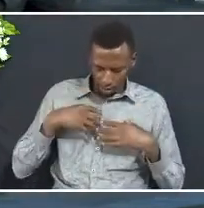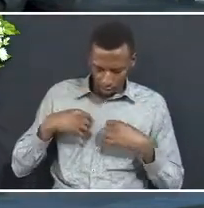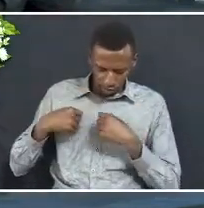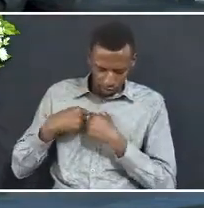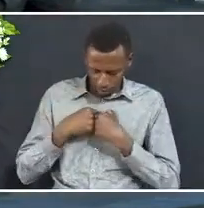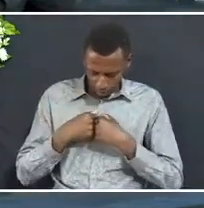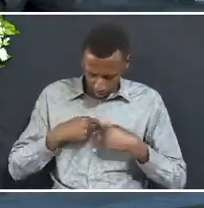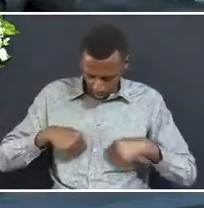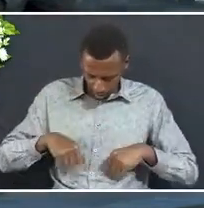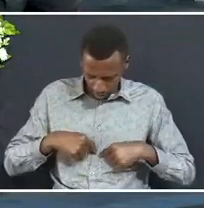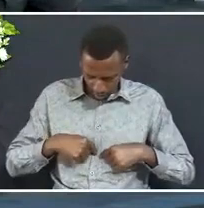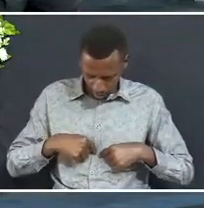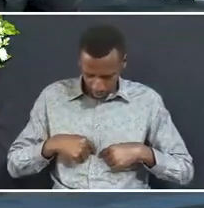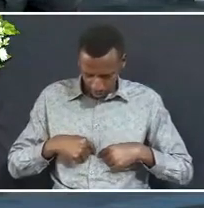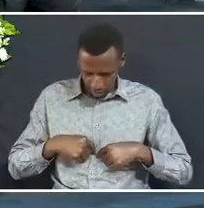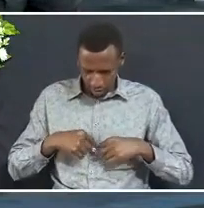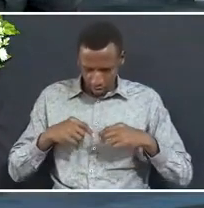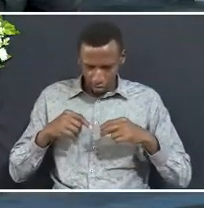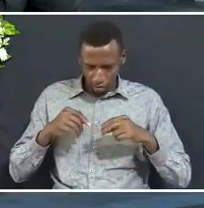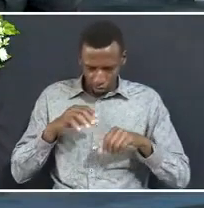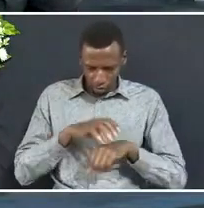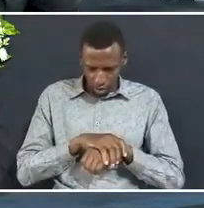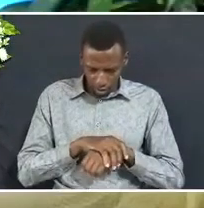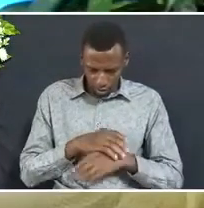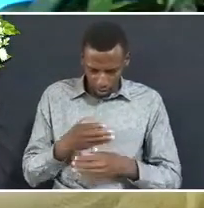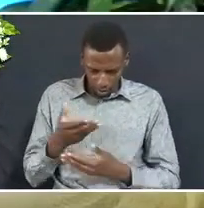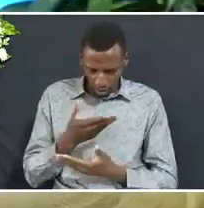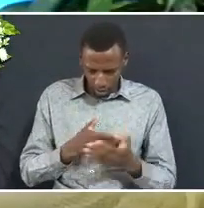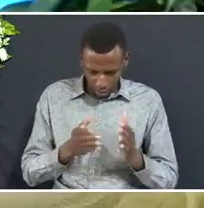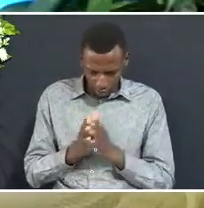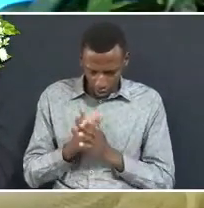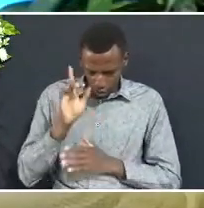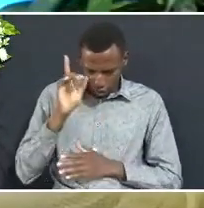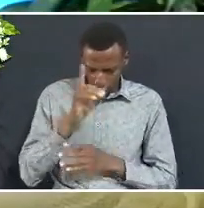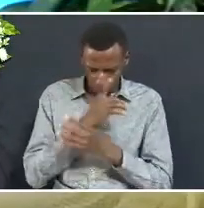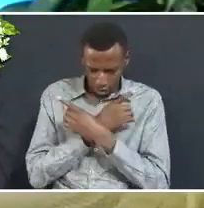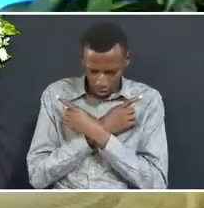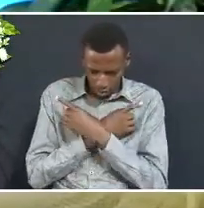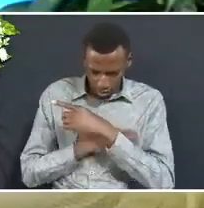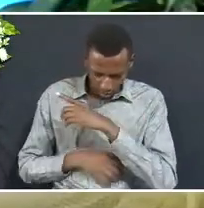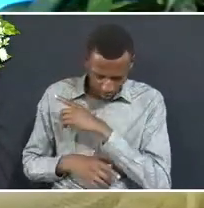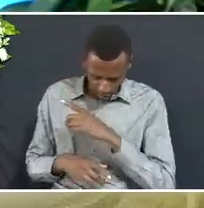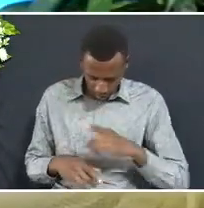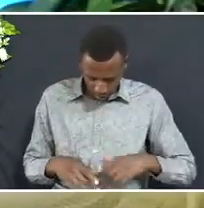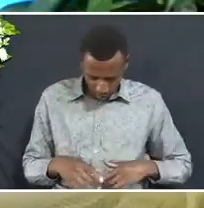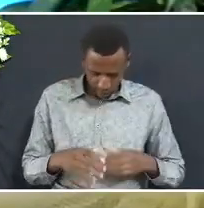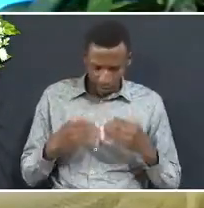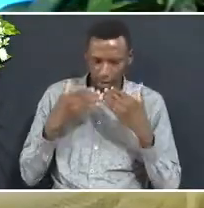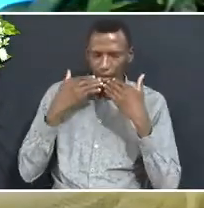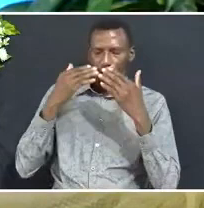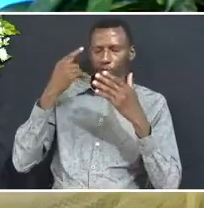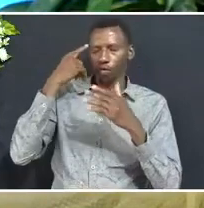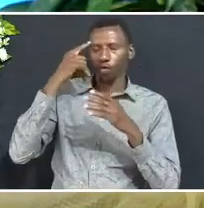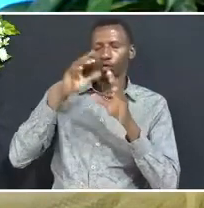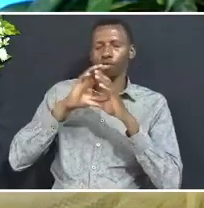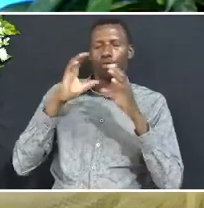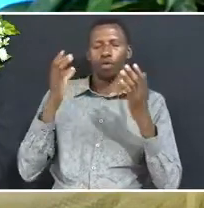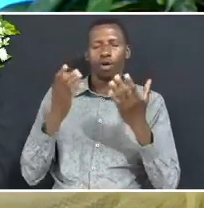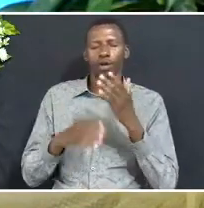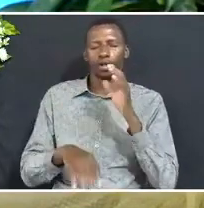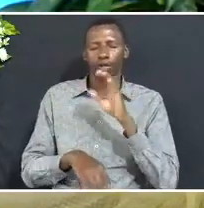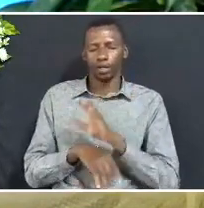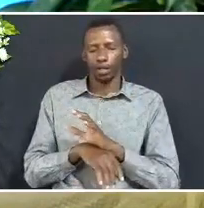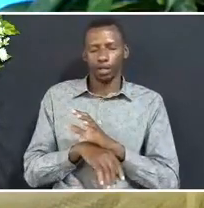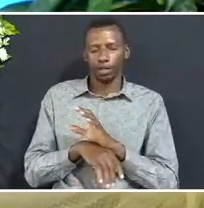us to find communion with you. Dear Lord, thank you for the World Church and the